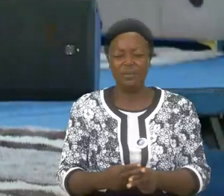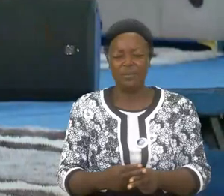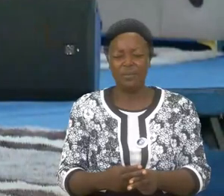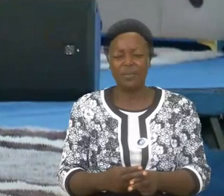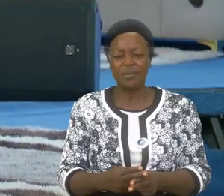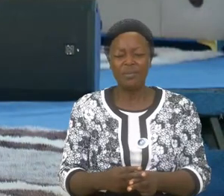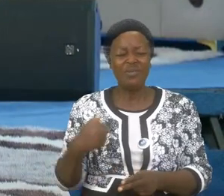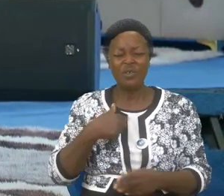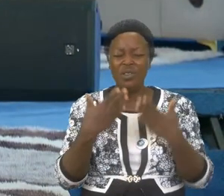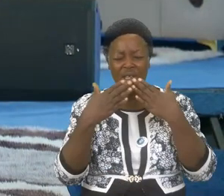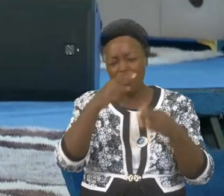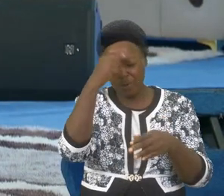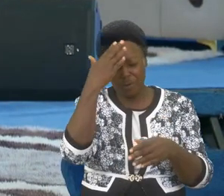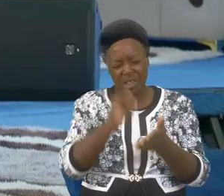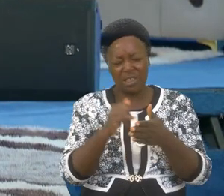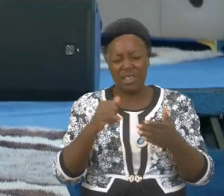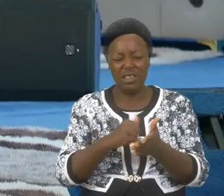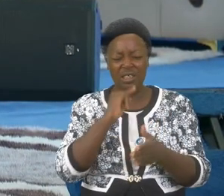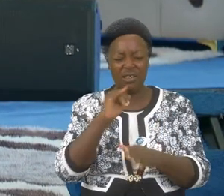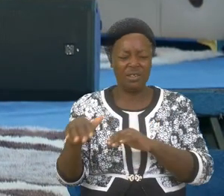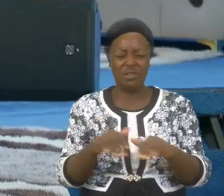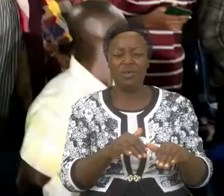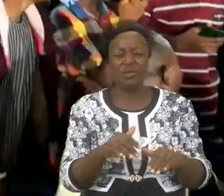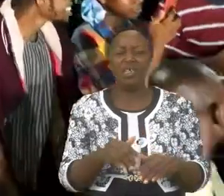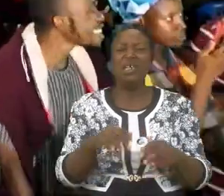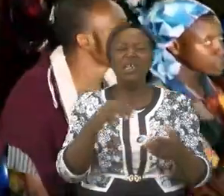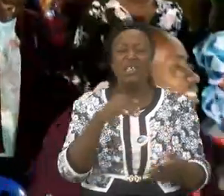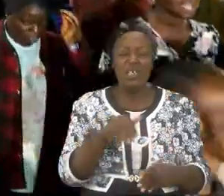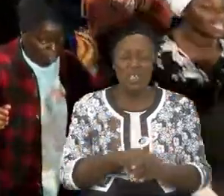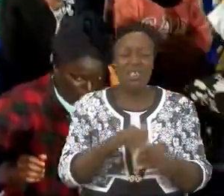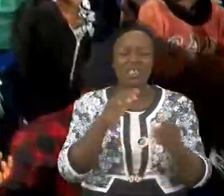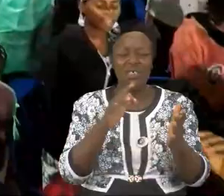In Jesus' name we pray.